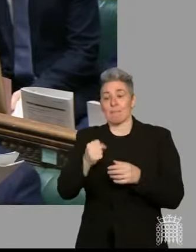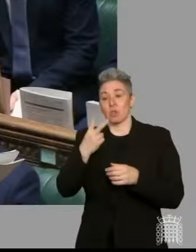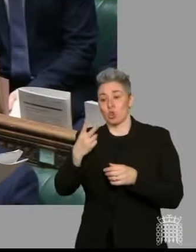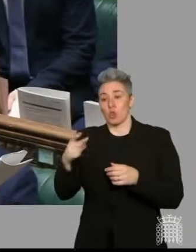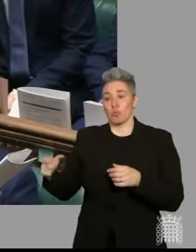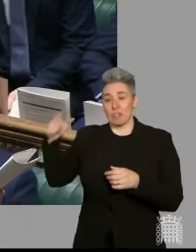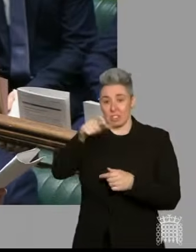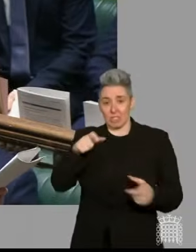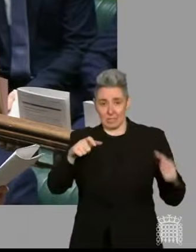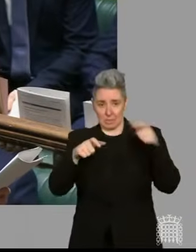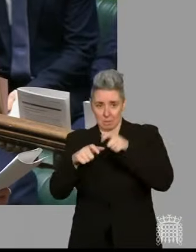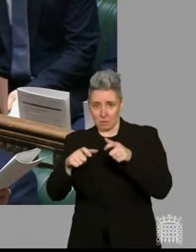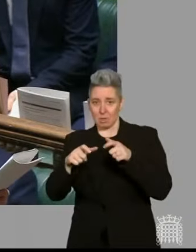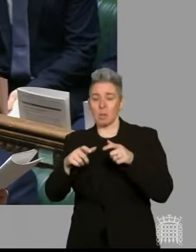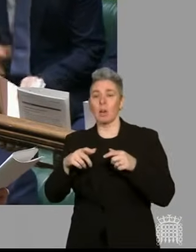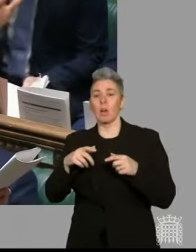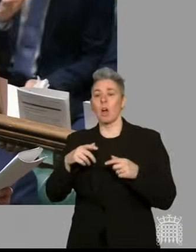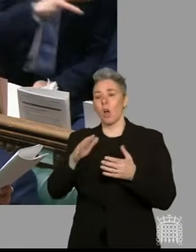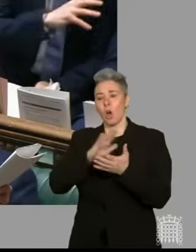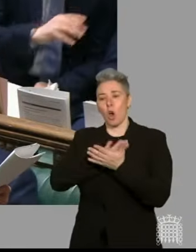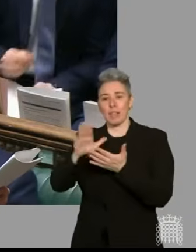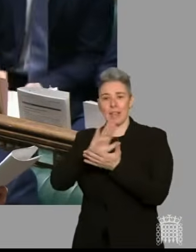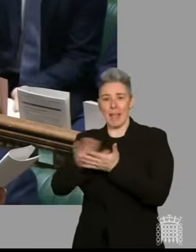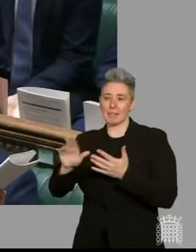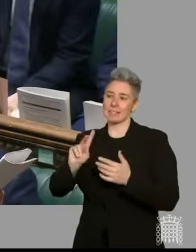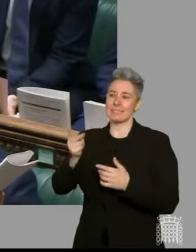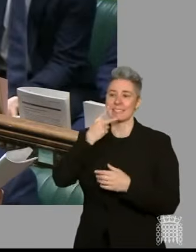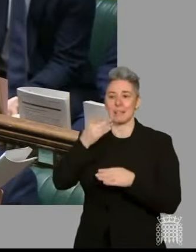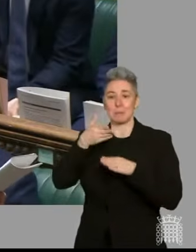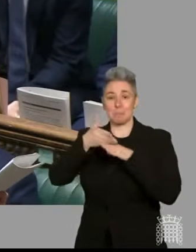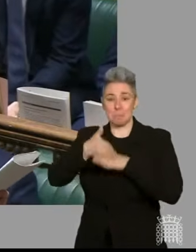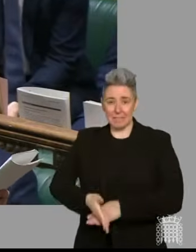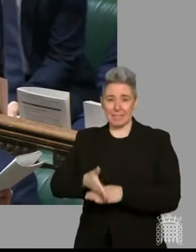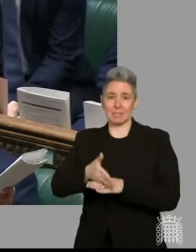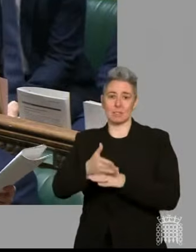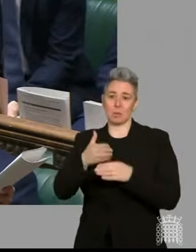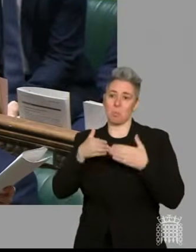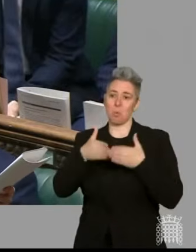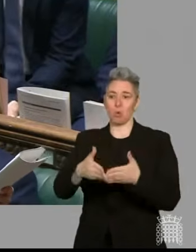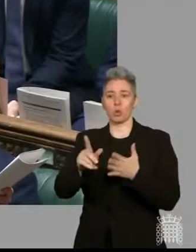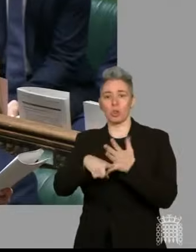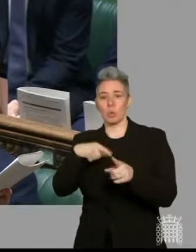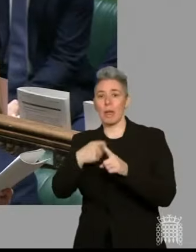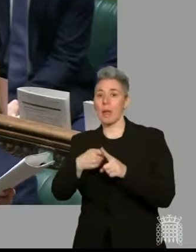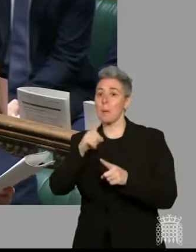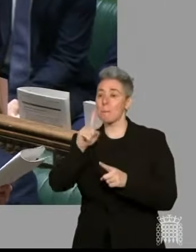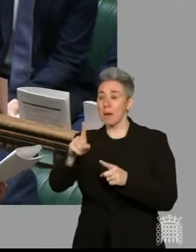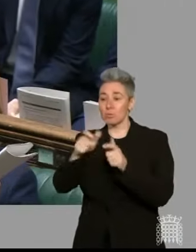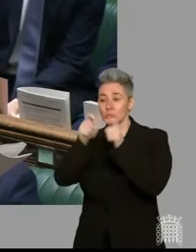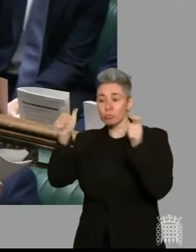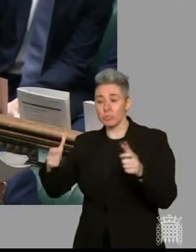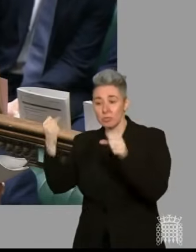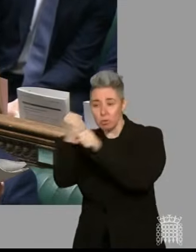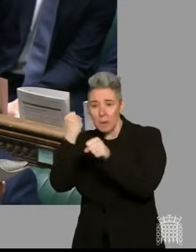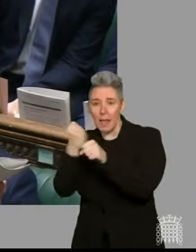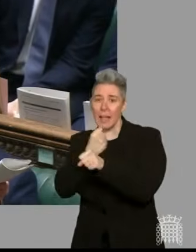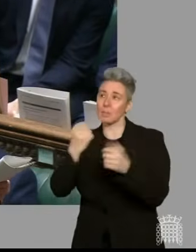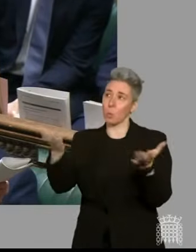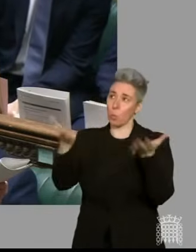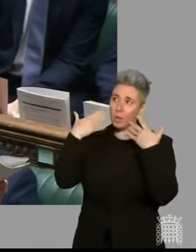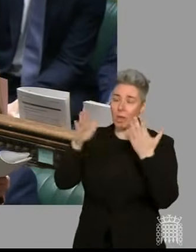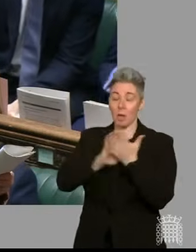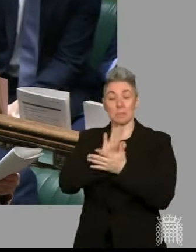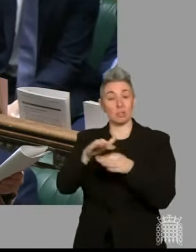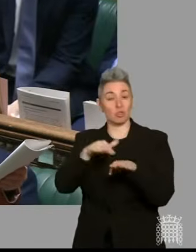second busiest port in the UK, but bridge repairs and the weather can result in long traffic queues. To make the most of our Anglesey Freeport and new nuclear at Wilver,